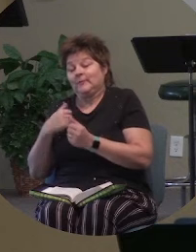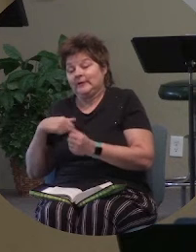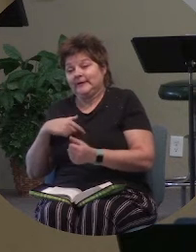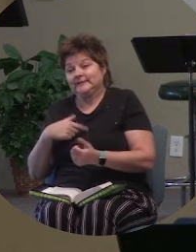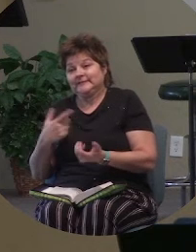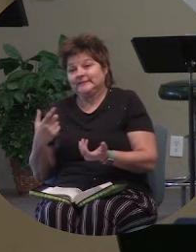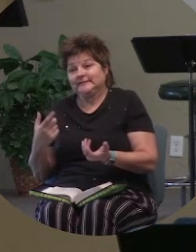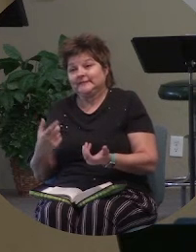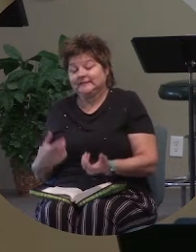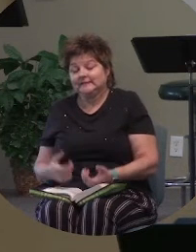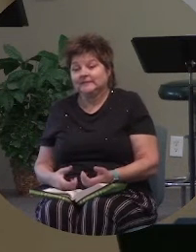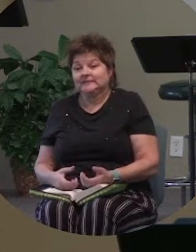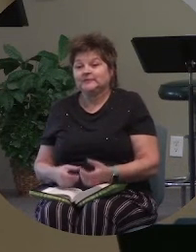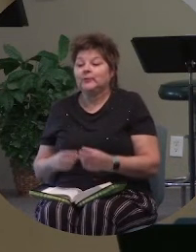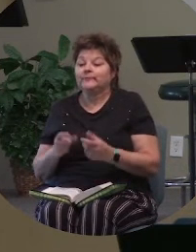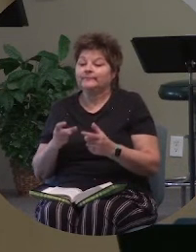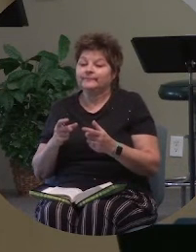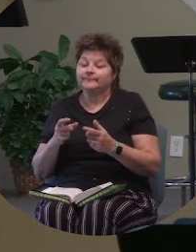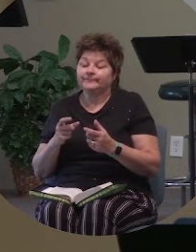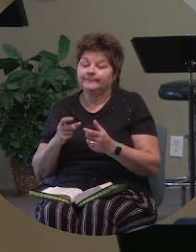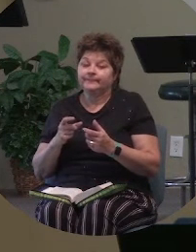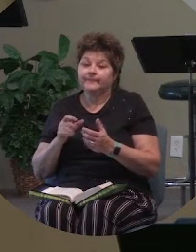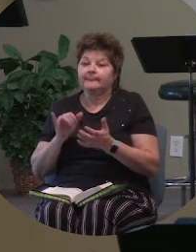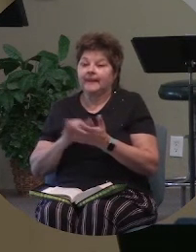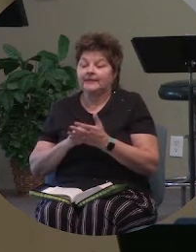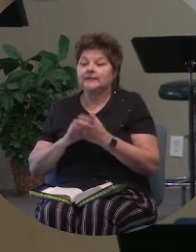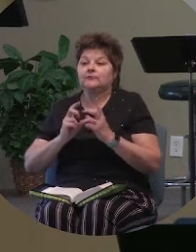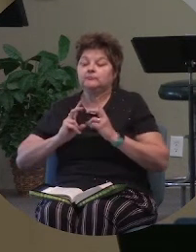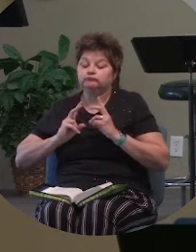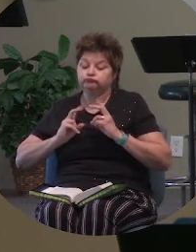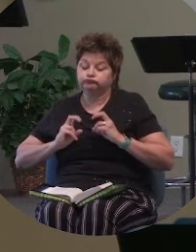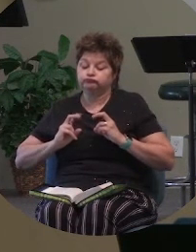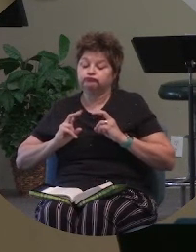So that's where that self-examination can shine.